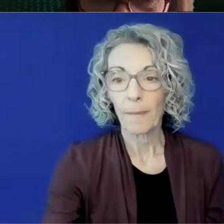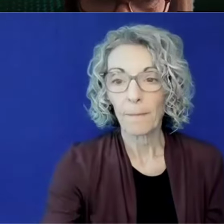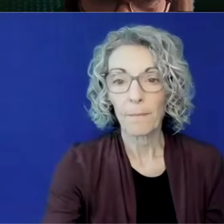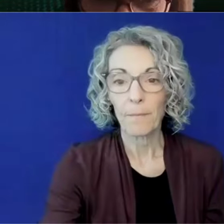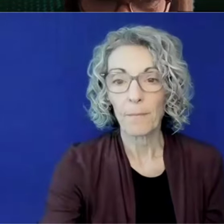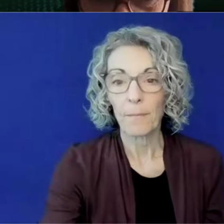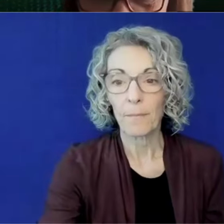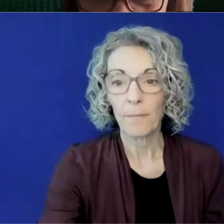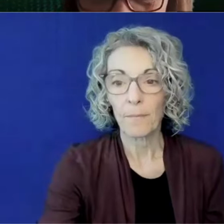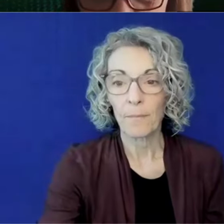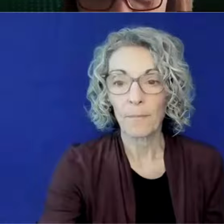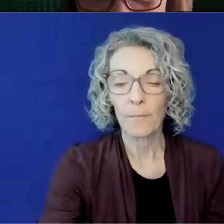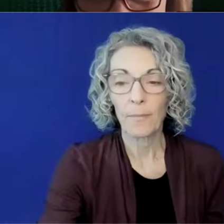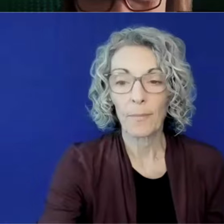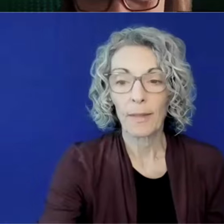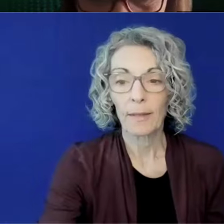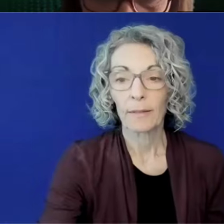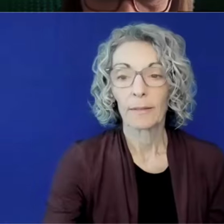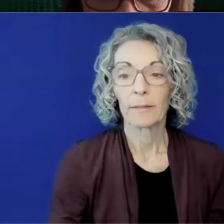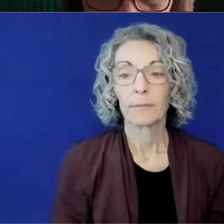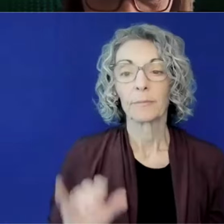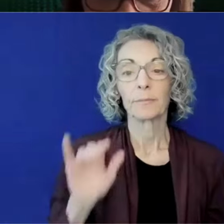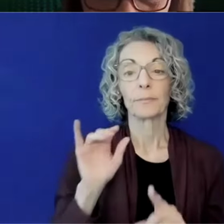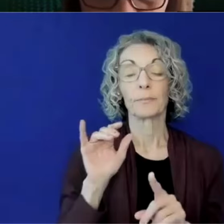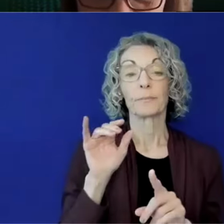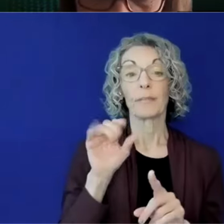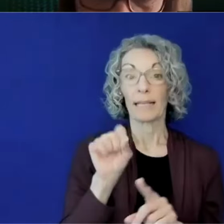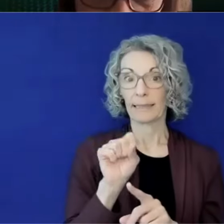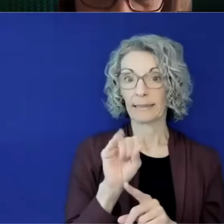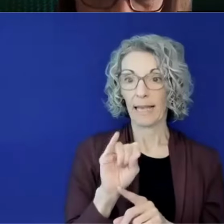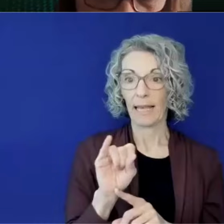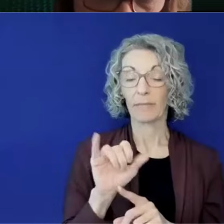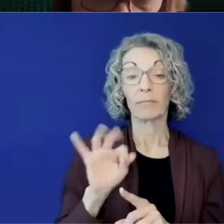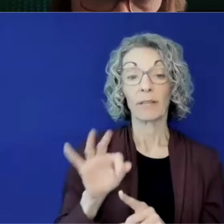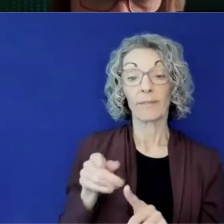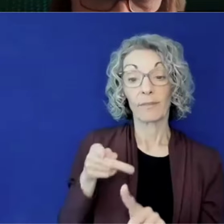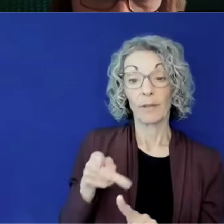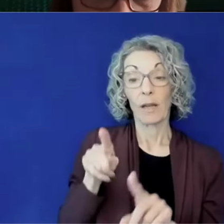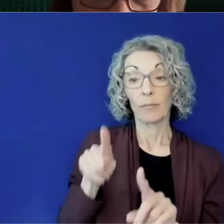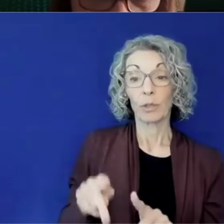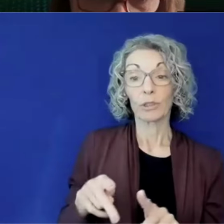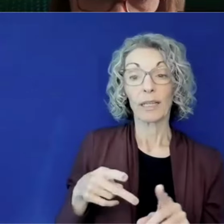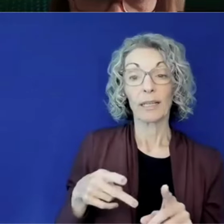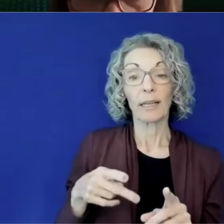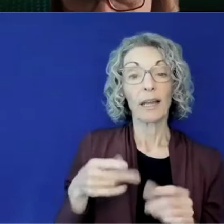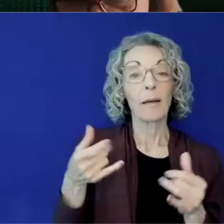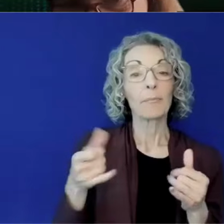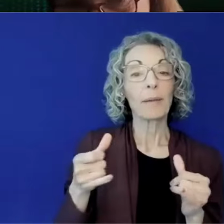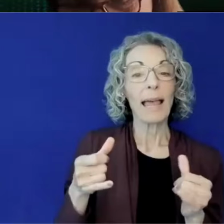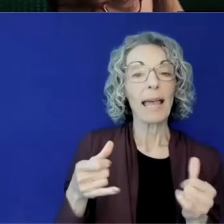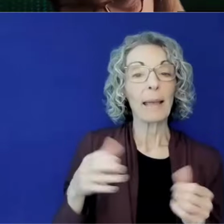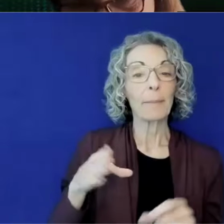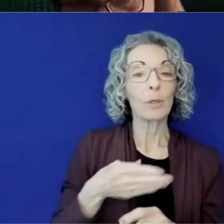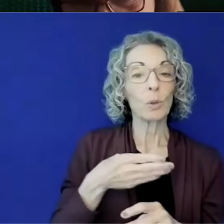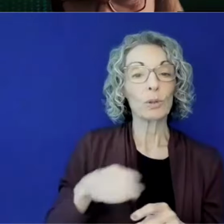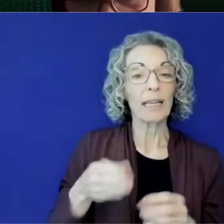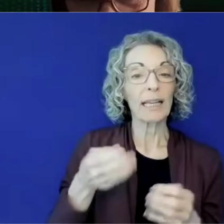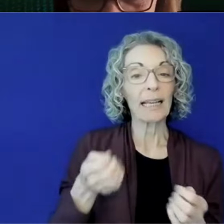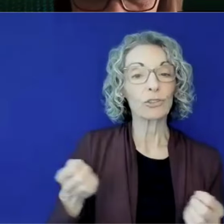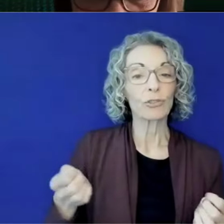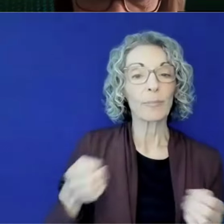Okay. So for SSI, if they play a musical instrument on the street and get $50 from somebody